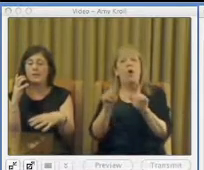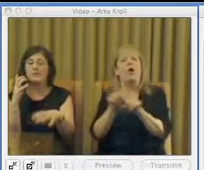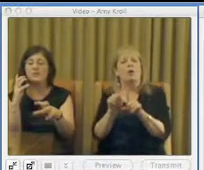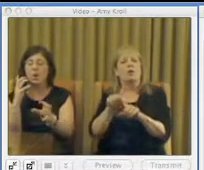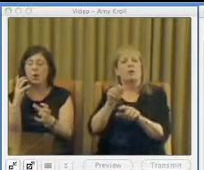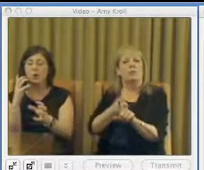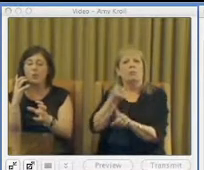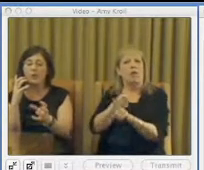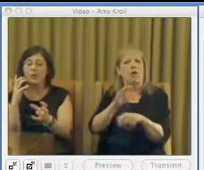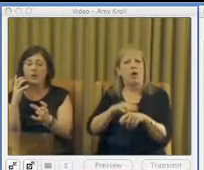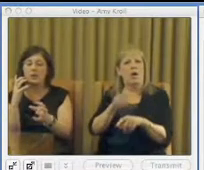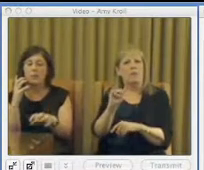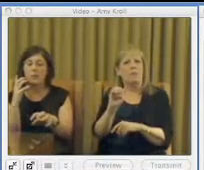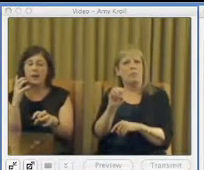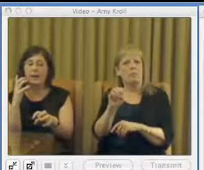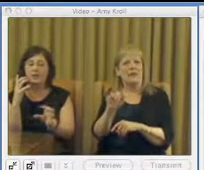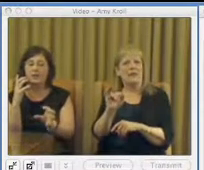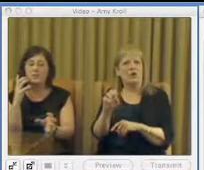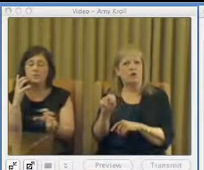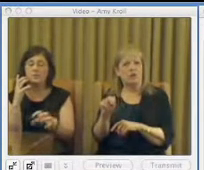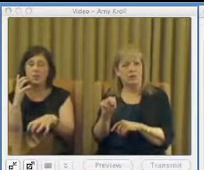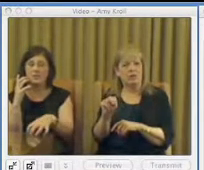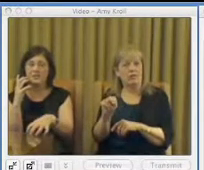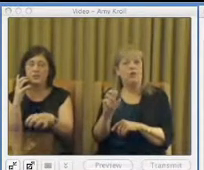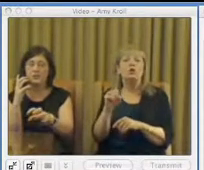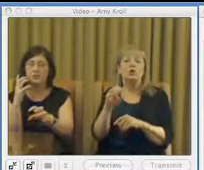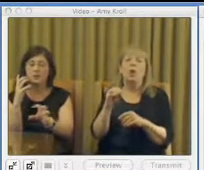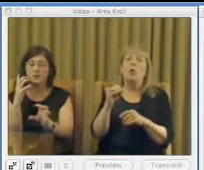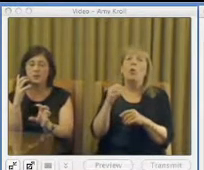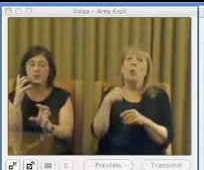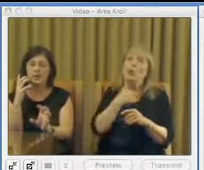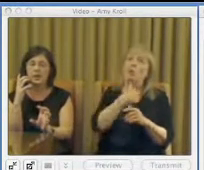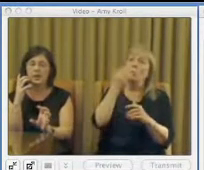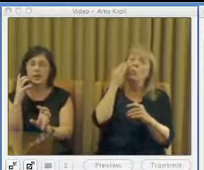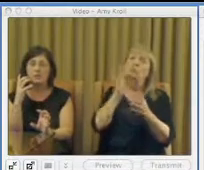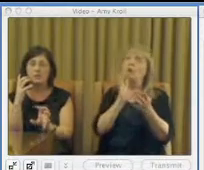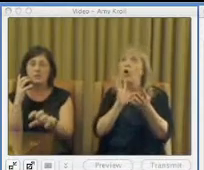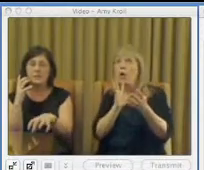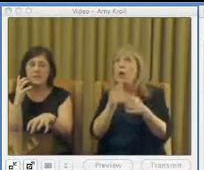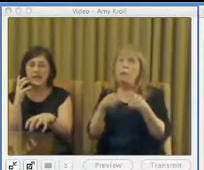because even though we can talk about interpreter